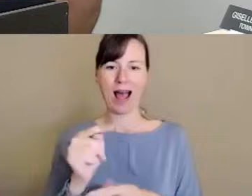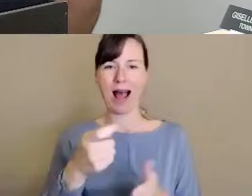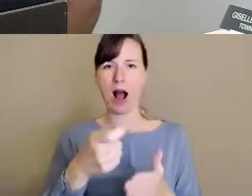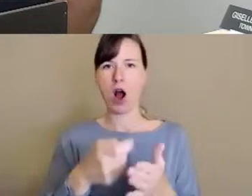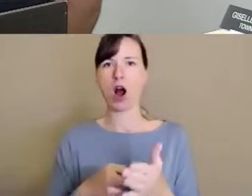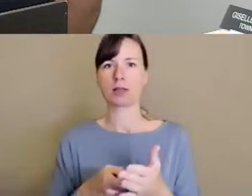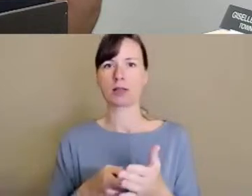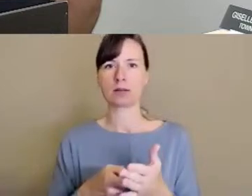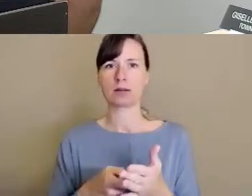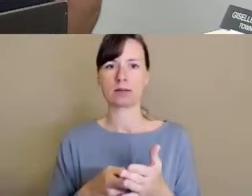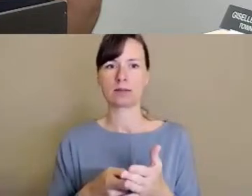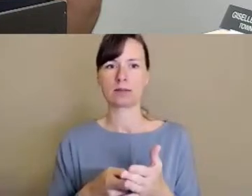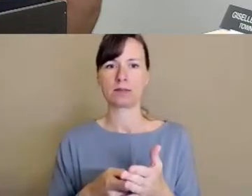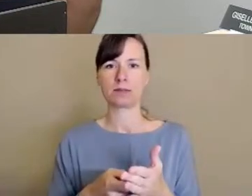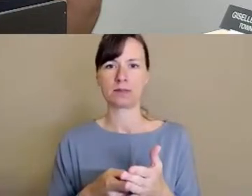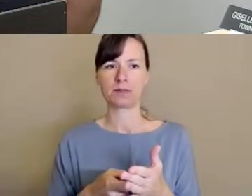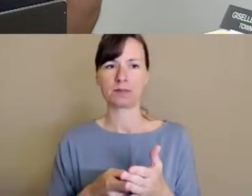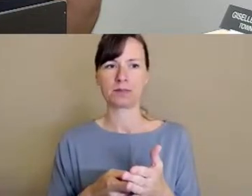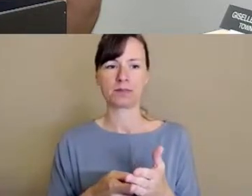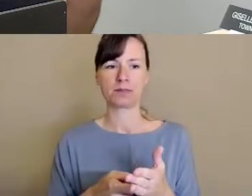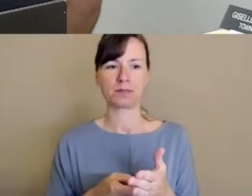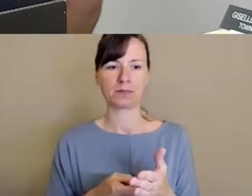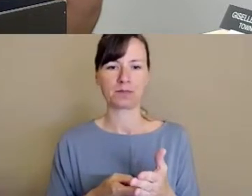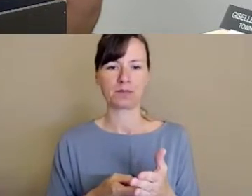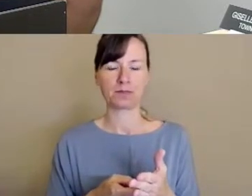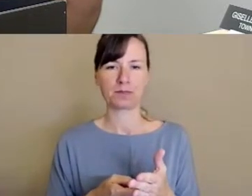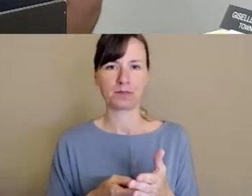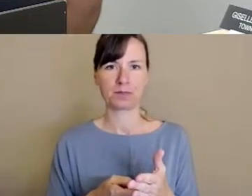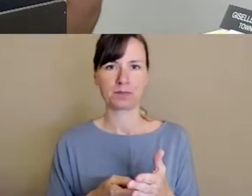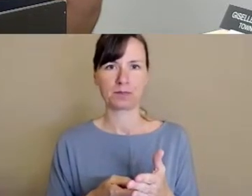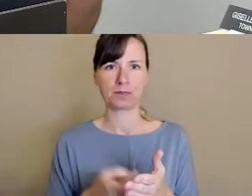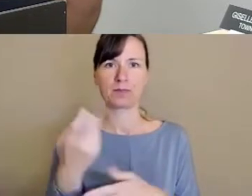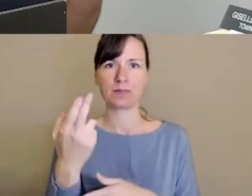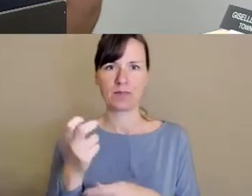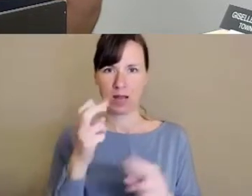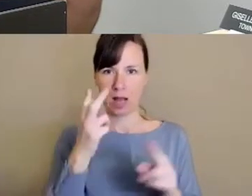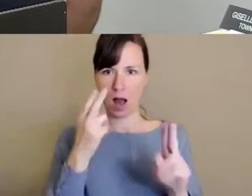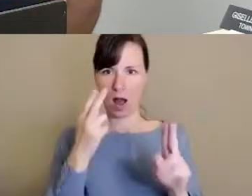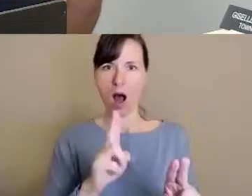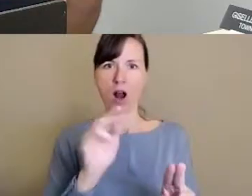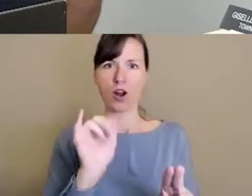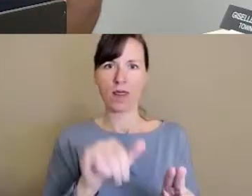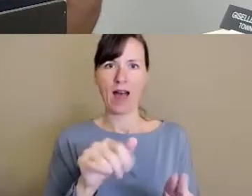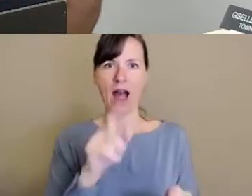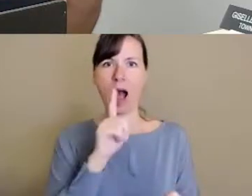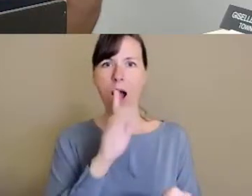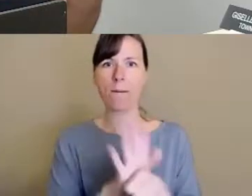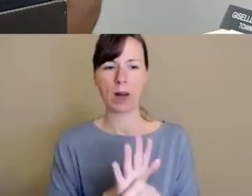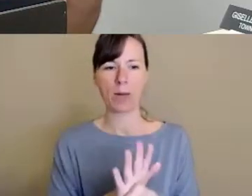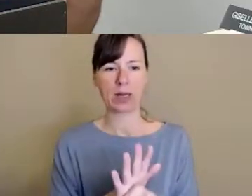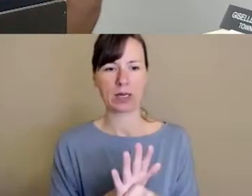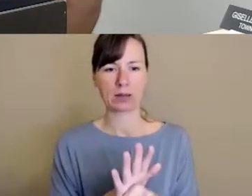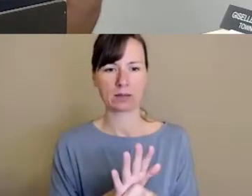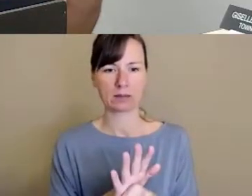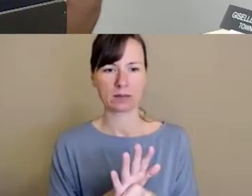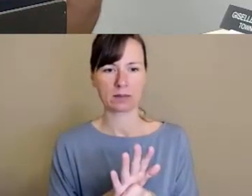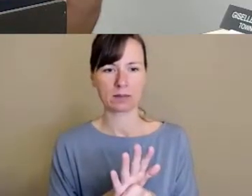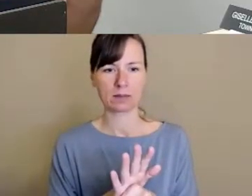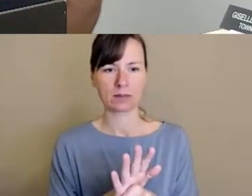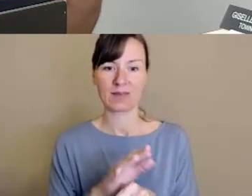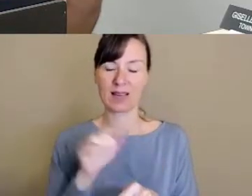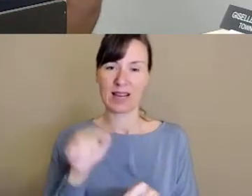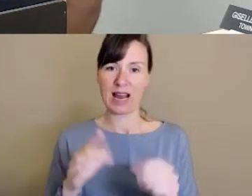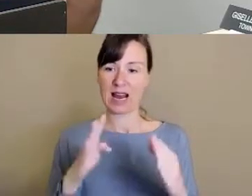After given the town's earlier interest in acquiring these properties, along with funds already set aside for